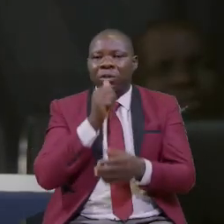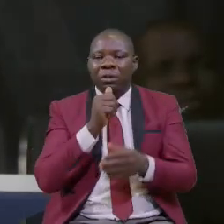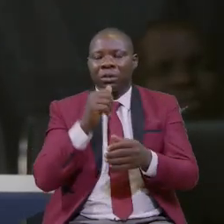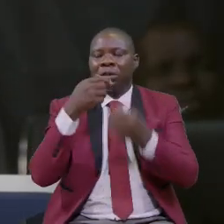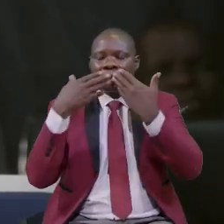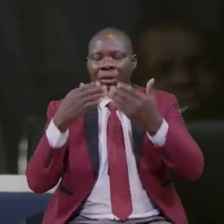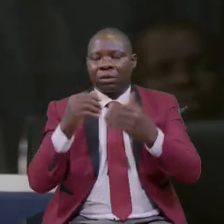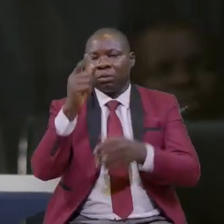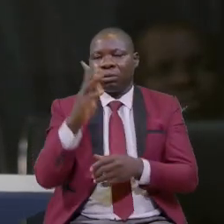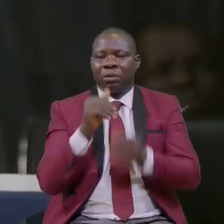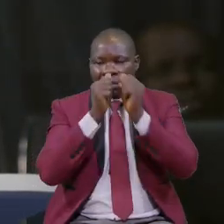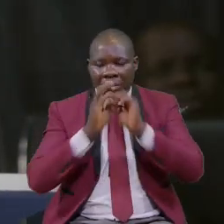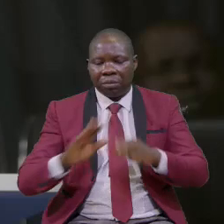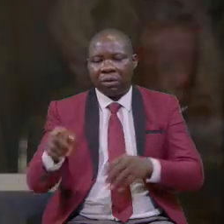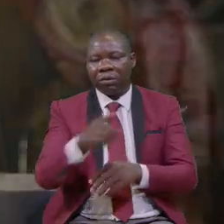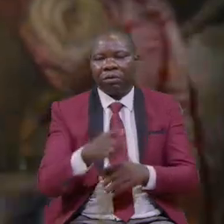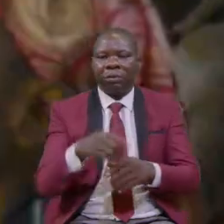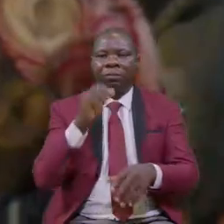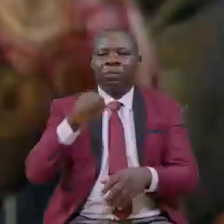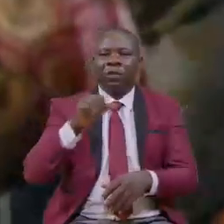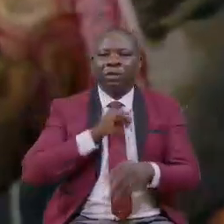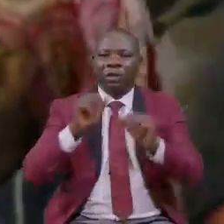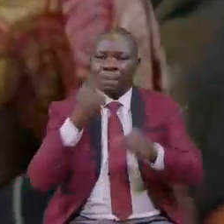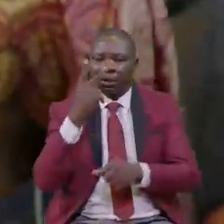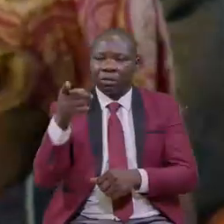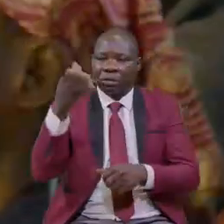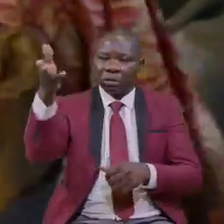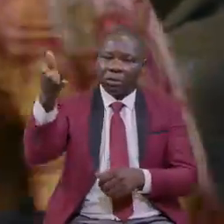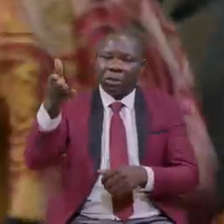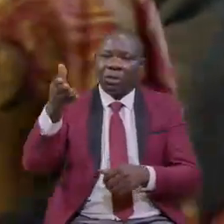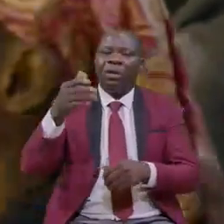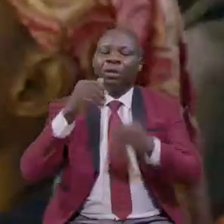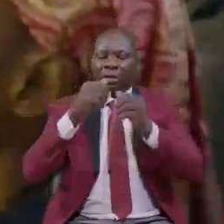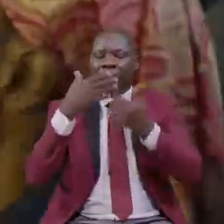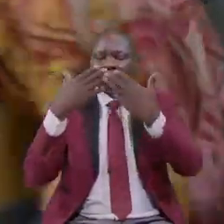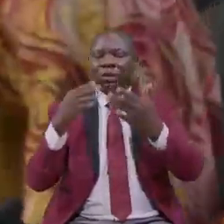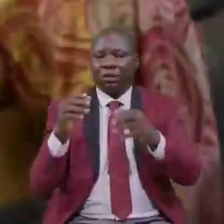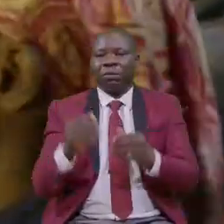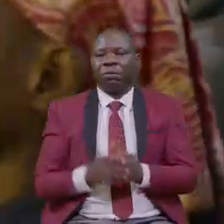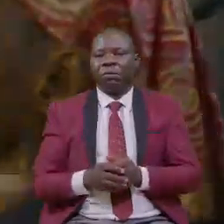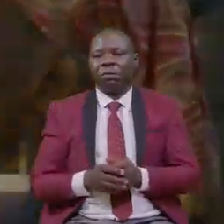you. Yes, I can see you there at the far back. Thank you very much.